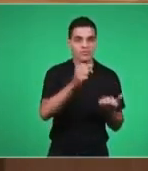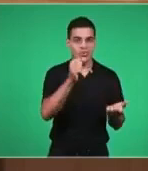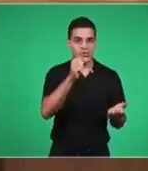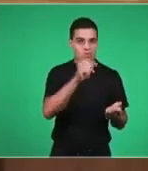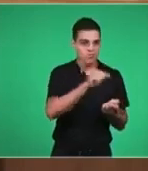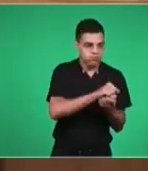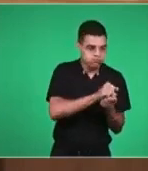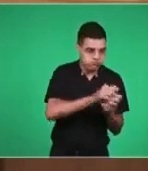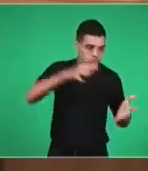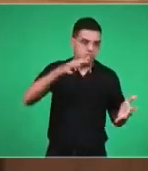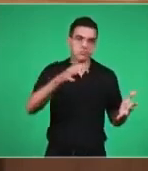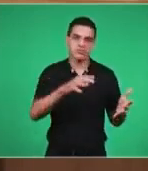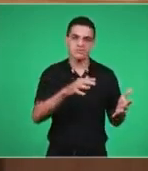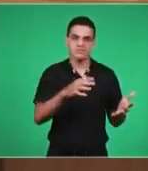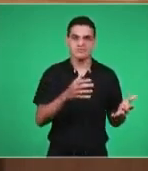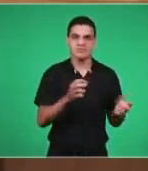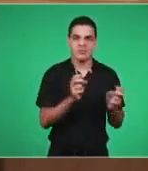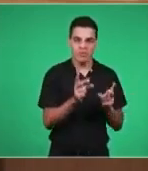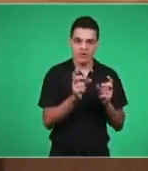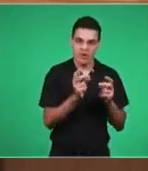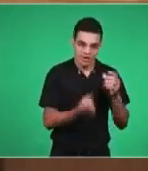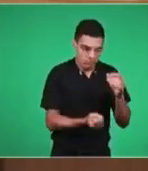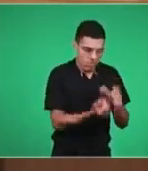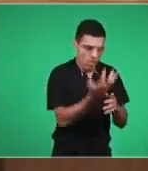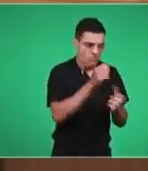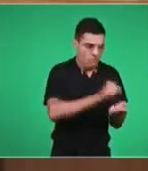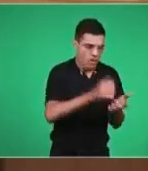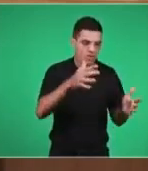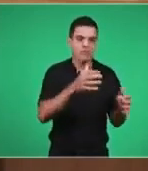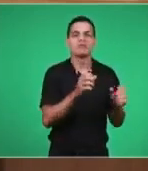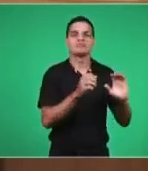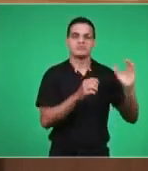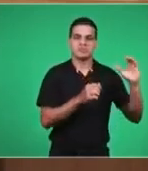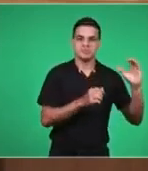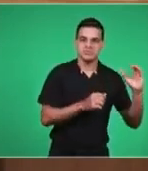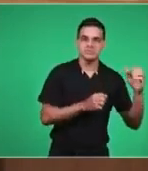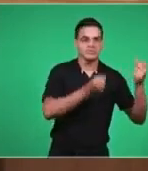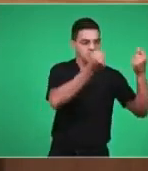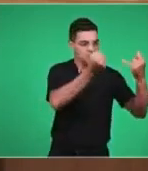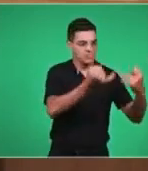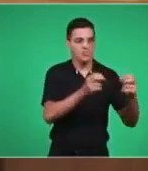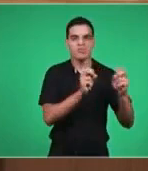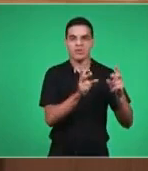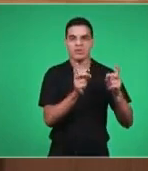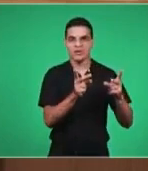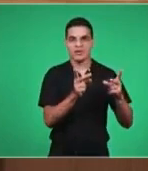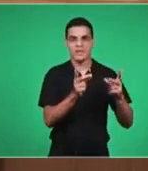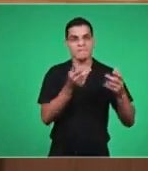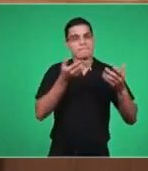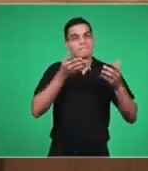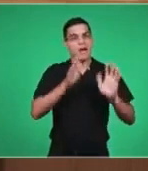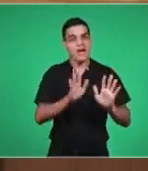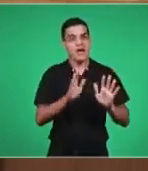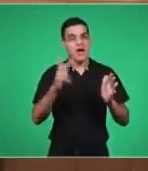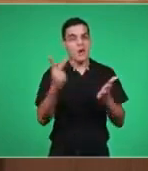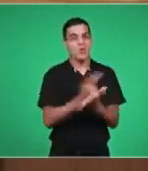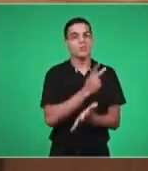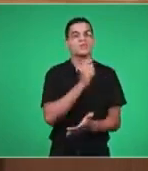So science says that the world existed and started existing based off of the theory of the Big